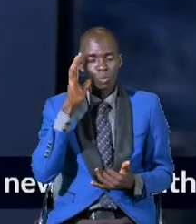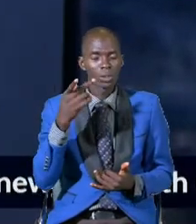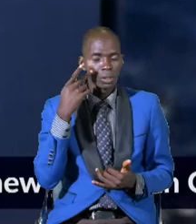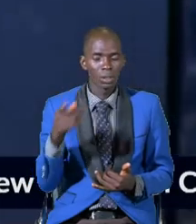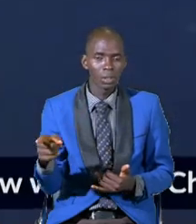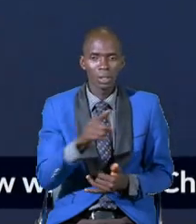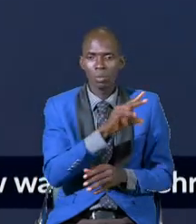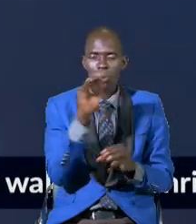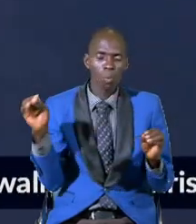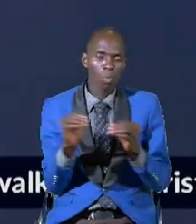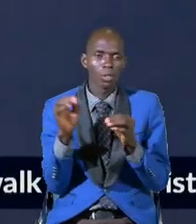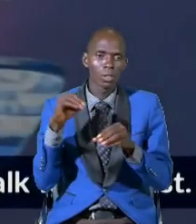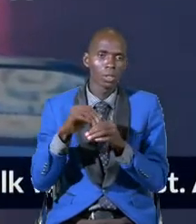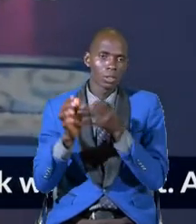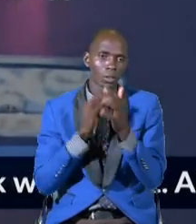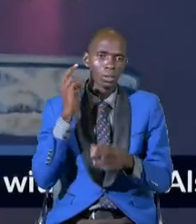in Jesus' name.